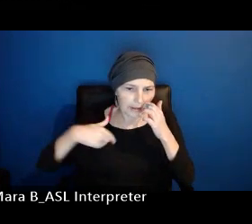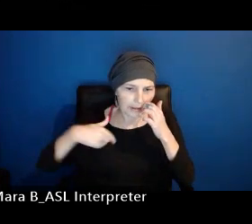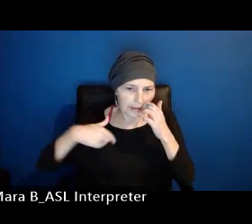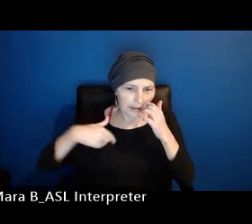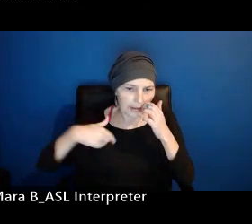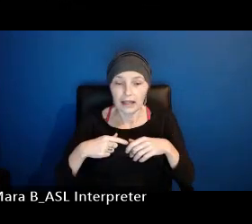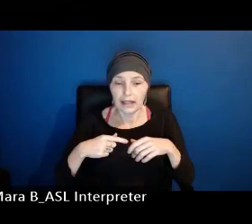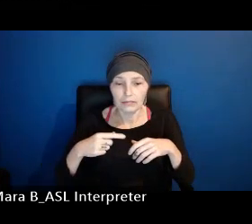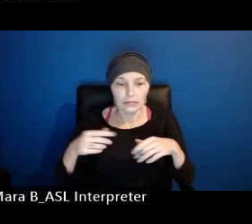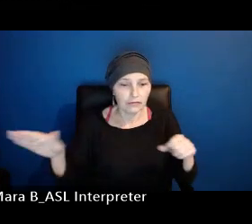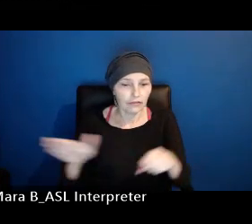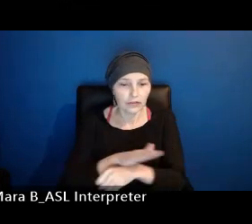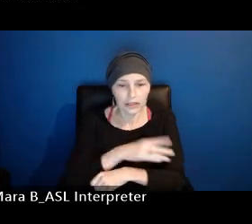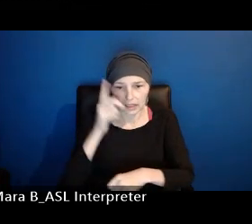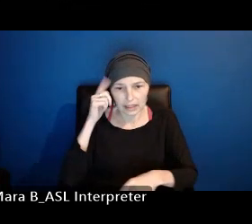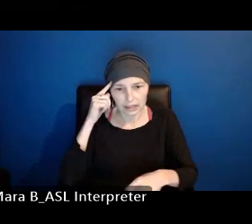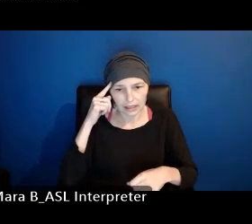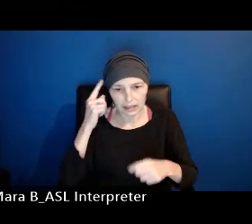absolutely against this.